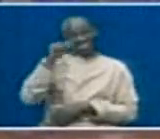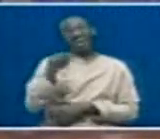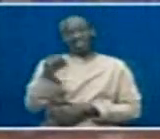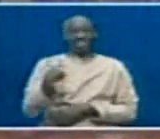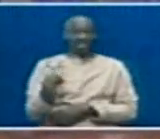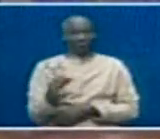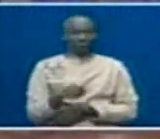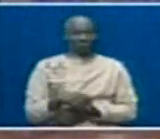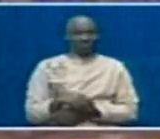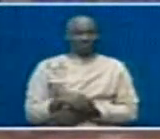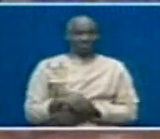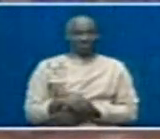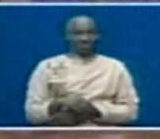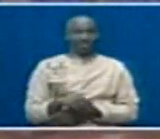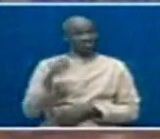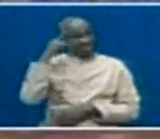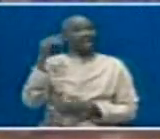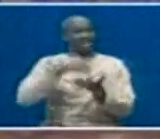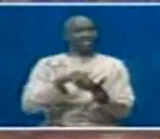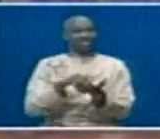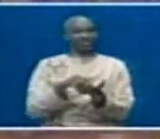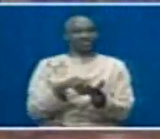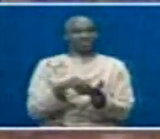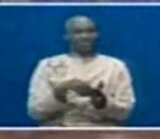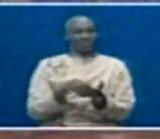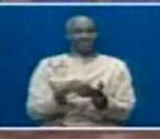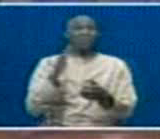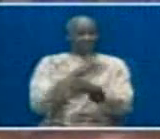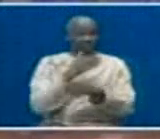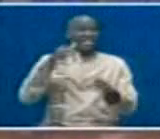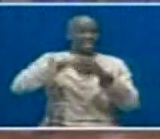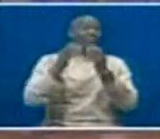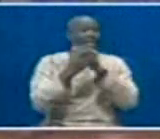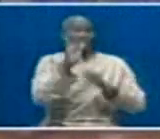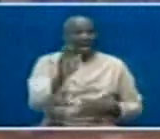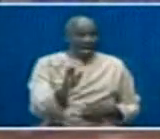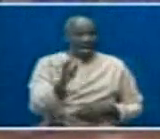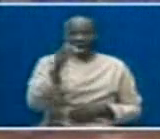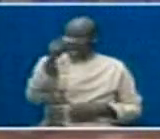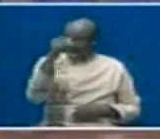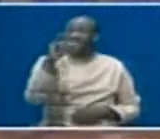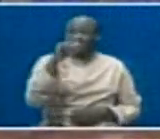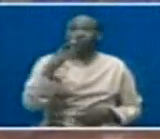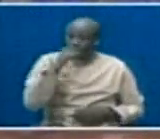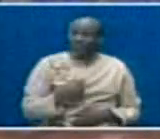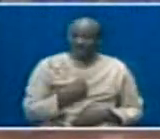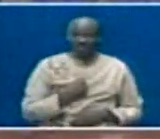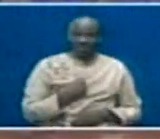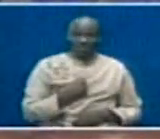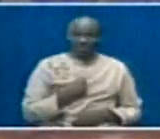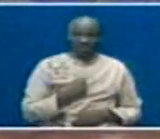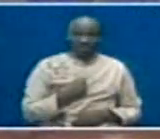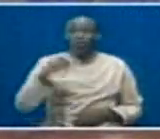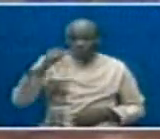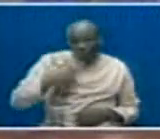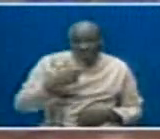He said, think again. Music might be in your blood. This is Ali now. And I said, listen, you're not